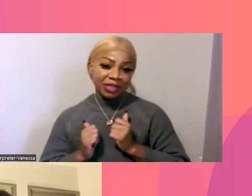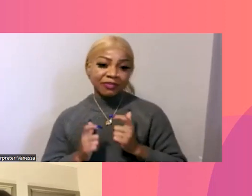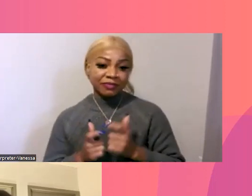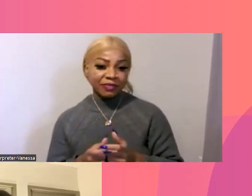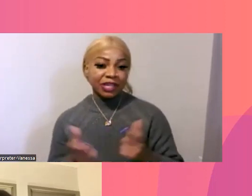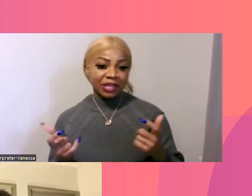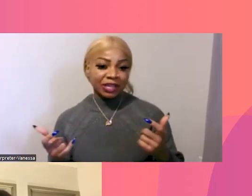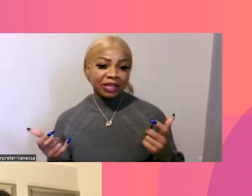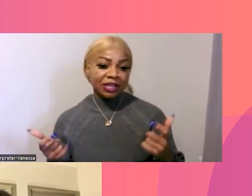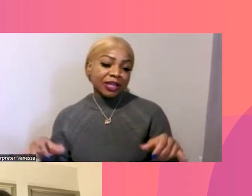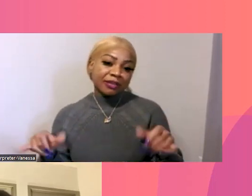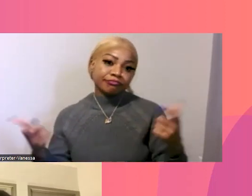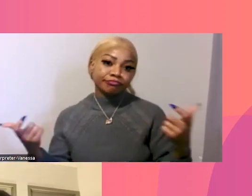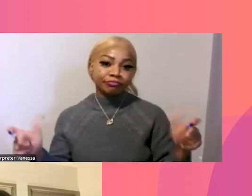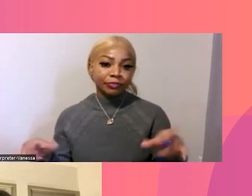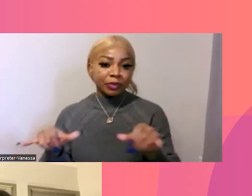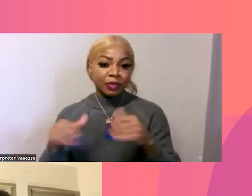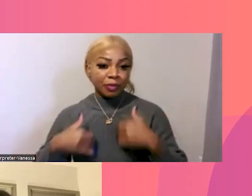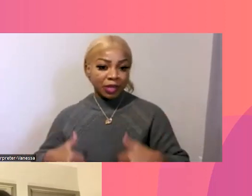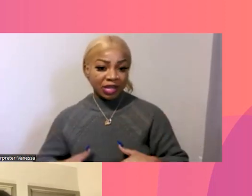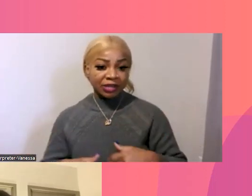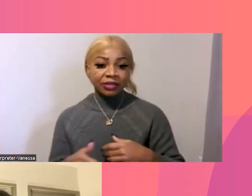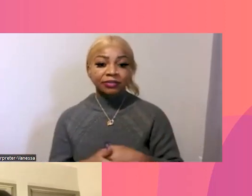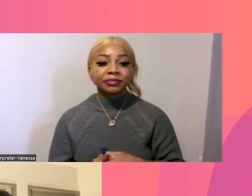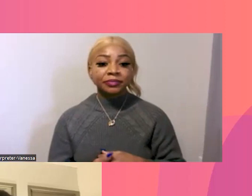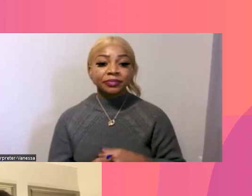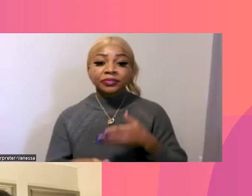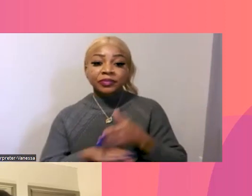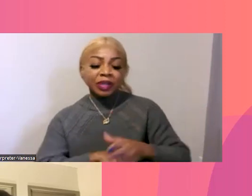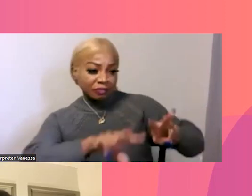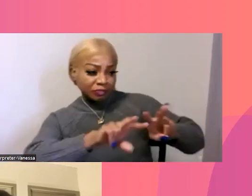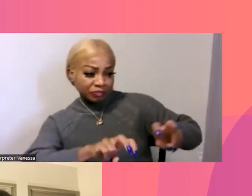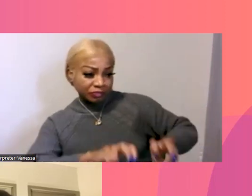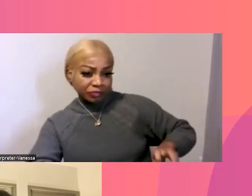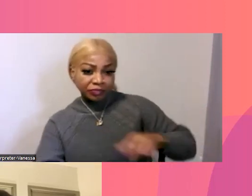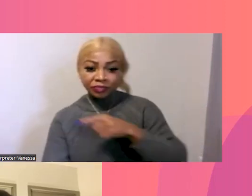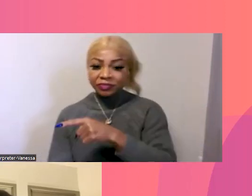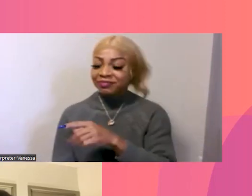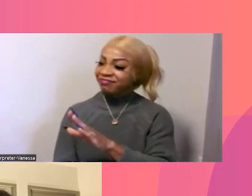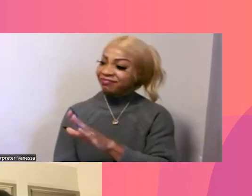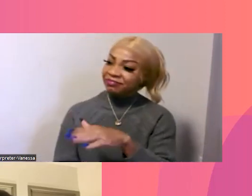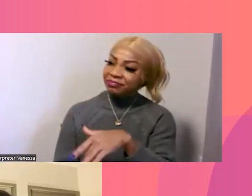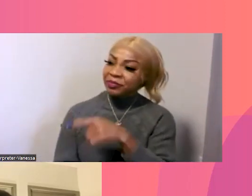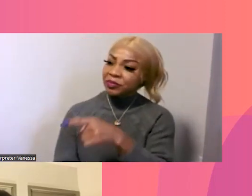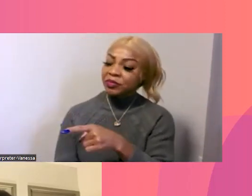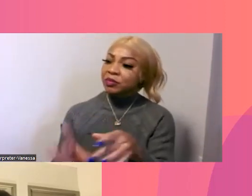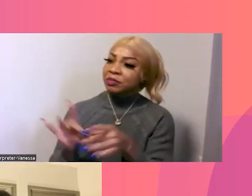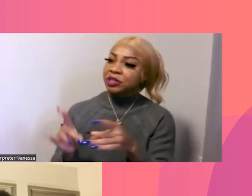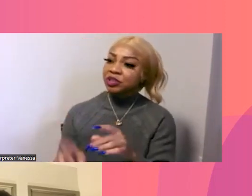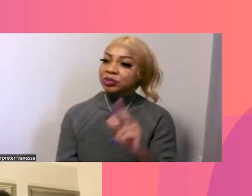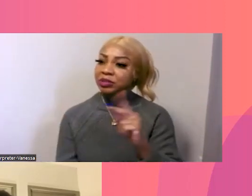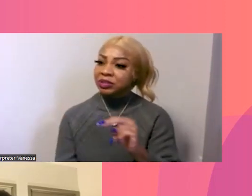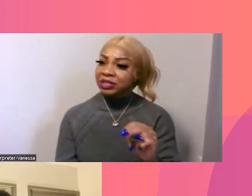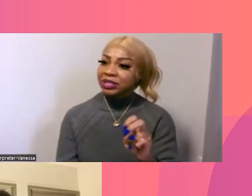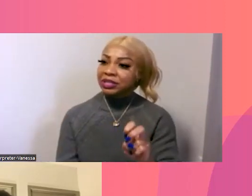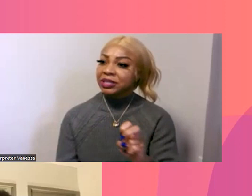this example because she will then say to me when we're done with the examination component, hey, Kelsey, you mentioned your weight and your knee. Do you want to